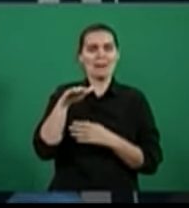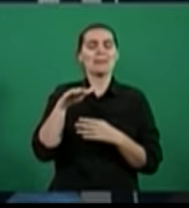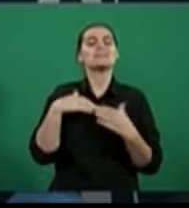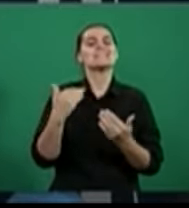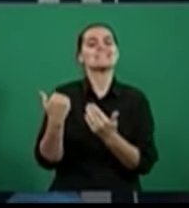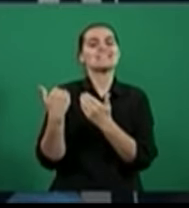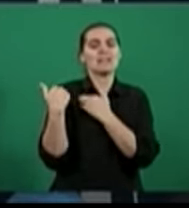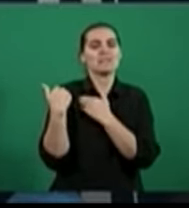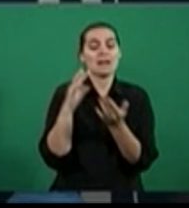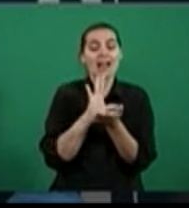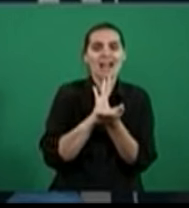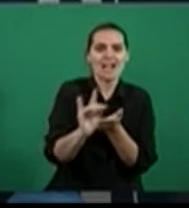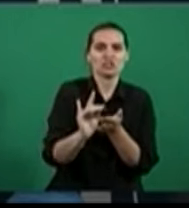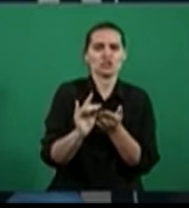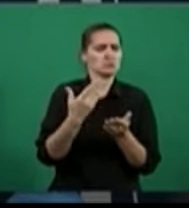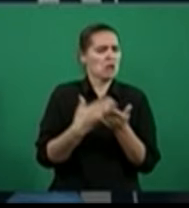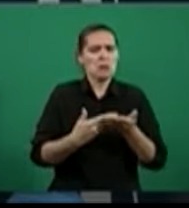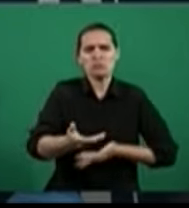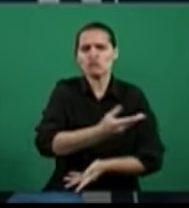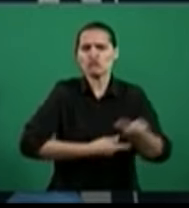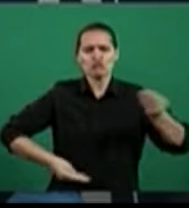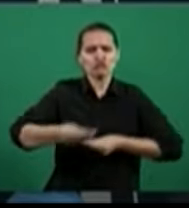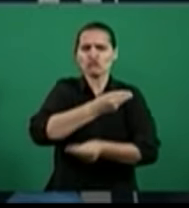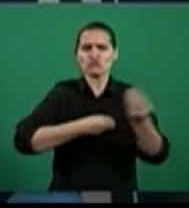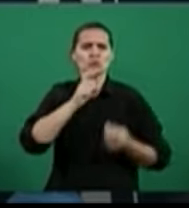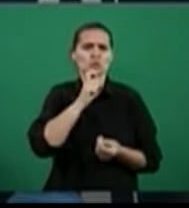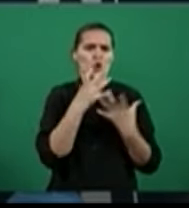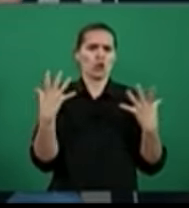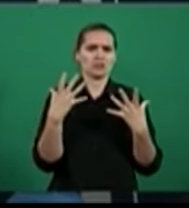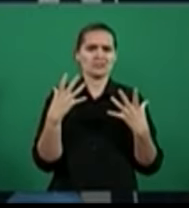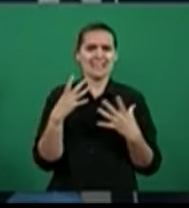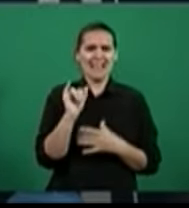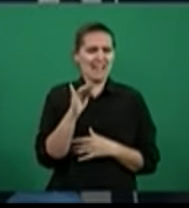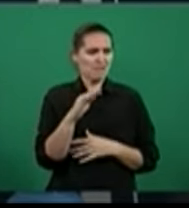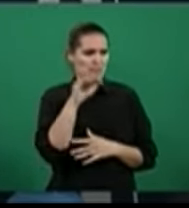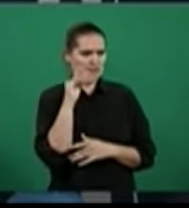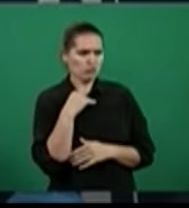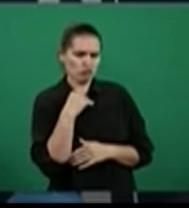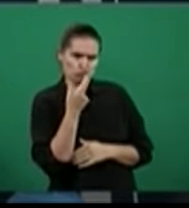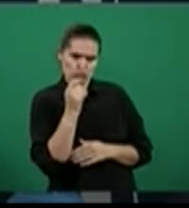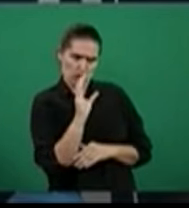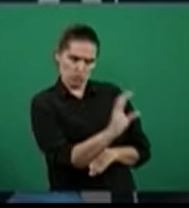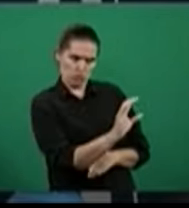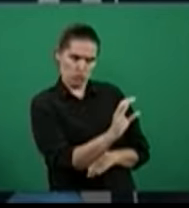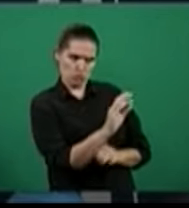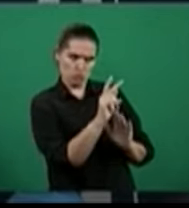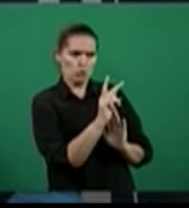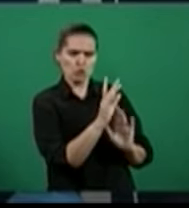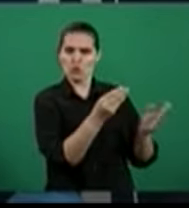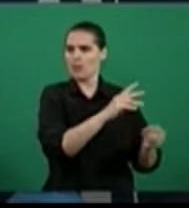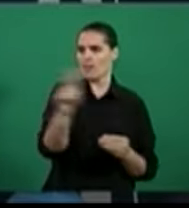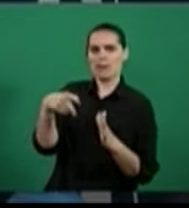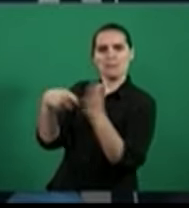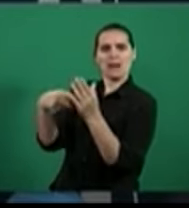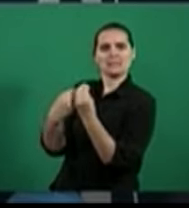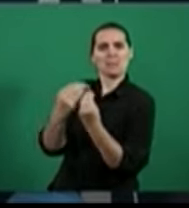because it's cash. It's in your current account, literally. So it doesn't make a lot of sense for a bank to go and buy some other asset that pays less than the policy rate if they can just get the